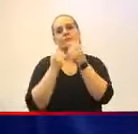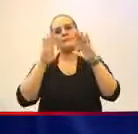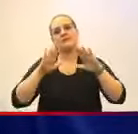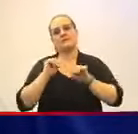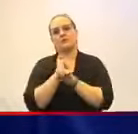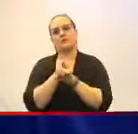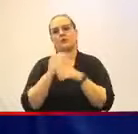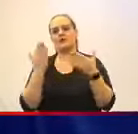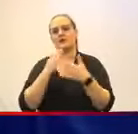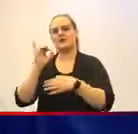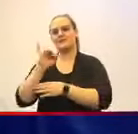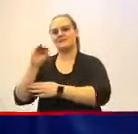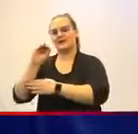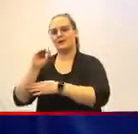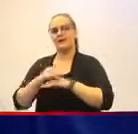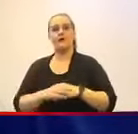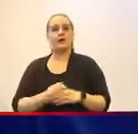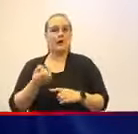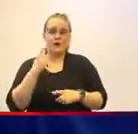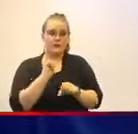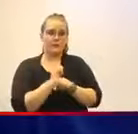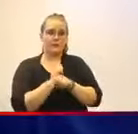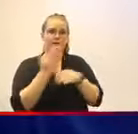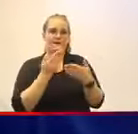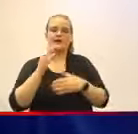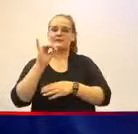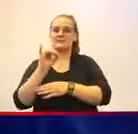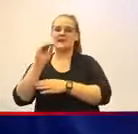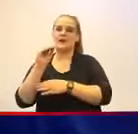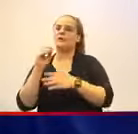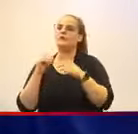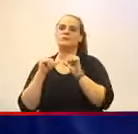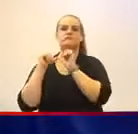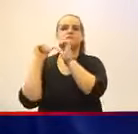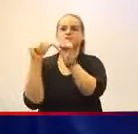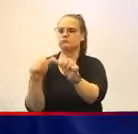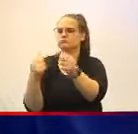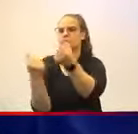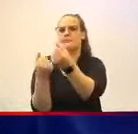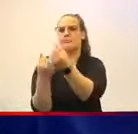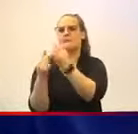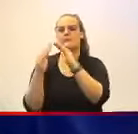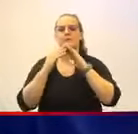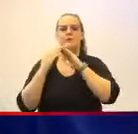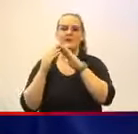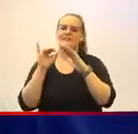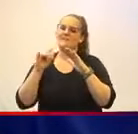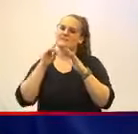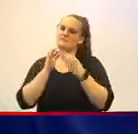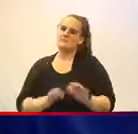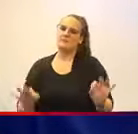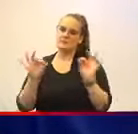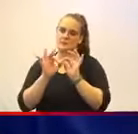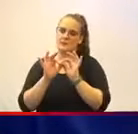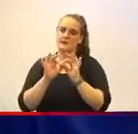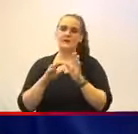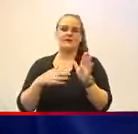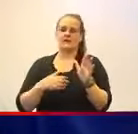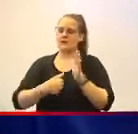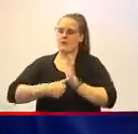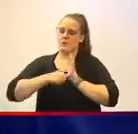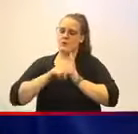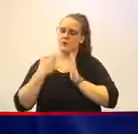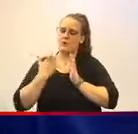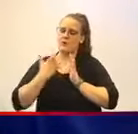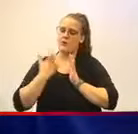Inside Out. You know, the work that Inside Out continues to do for the community is so important, and it really impresses me. The founders were